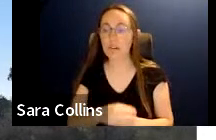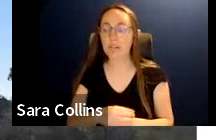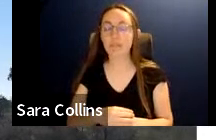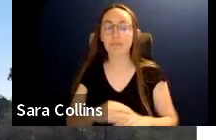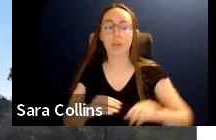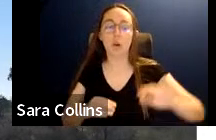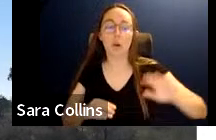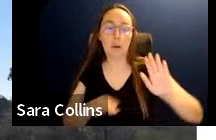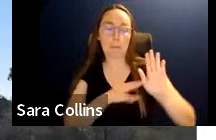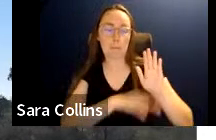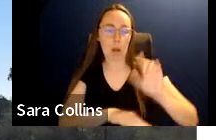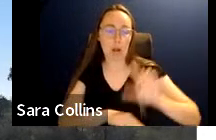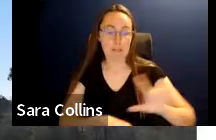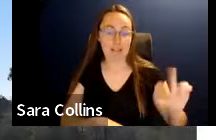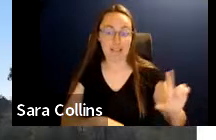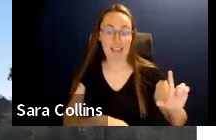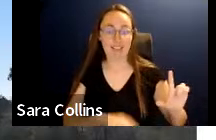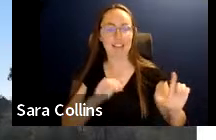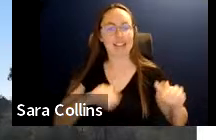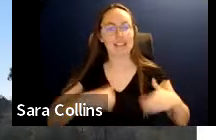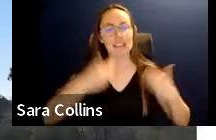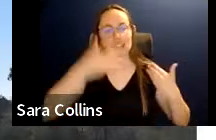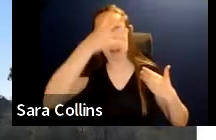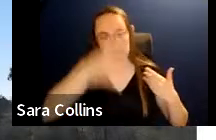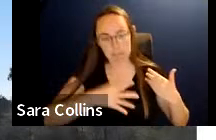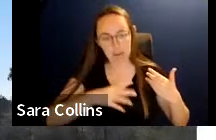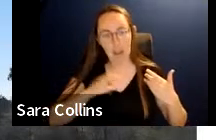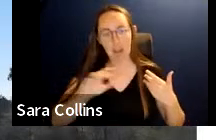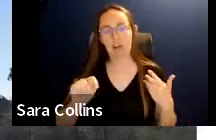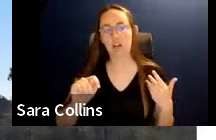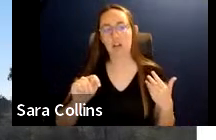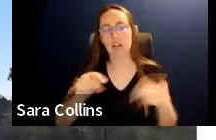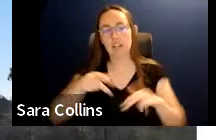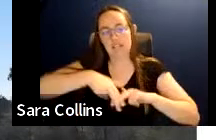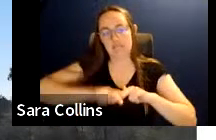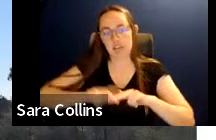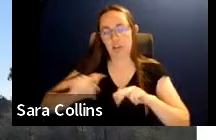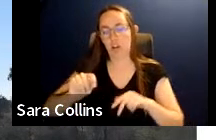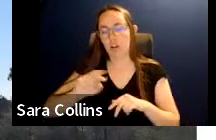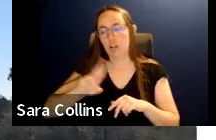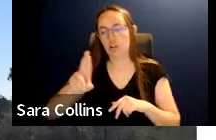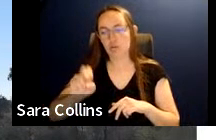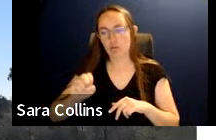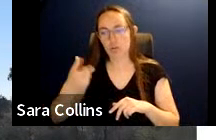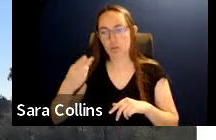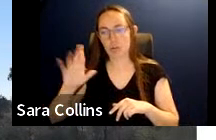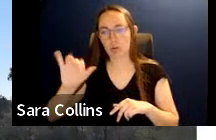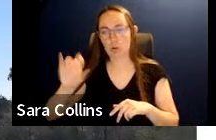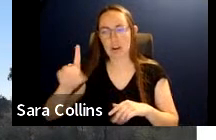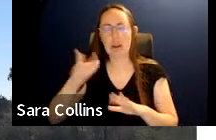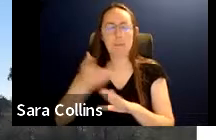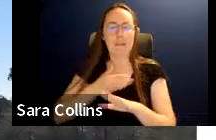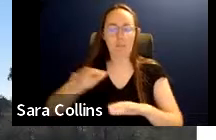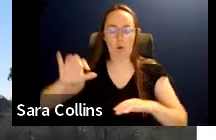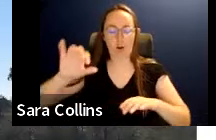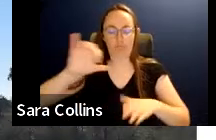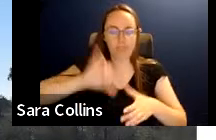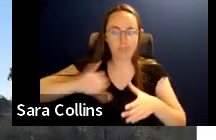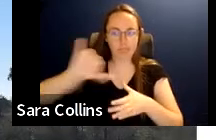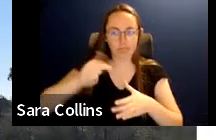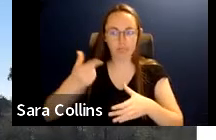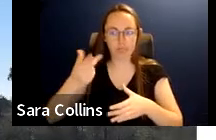man sitting on the True Grid before it's been filled in with gravel. So again, this is our permeable paving surface. He